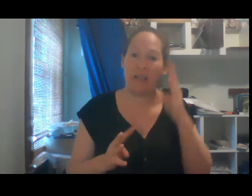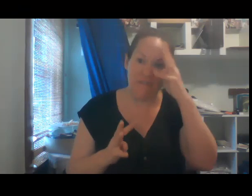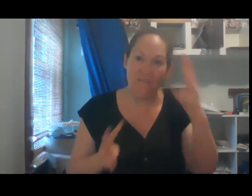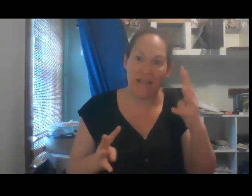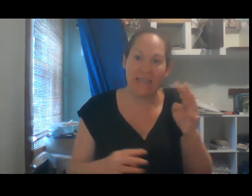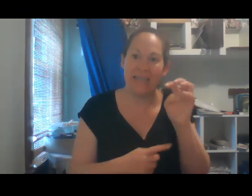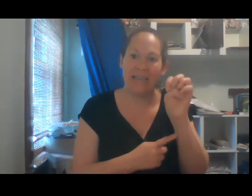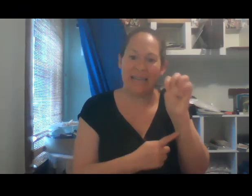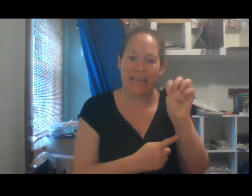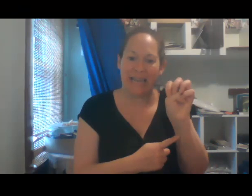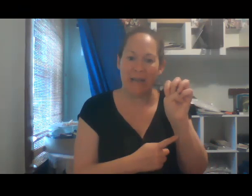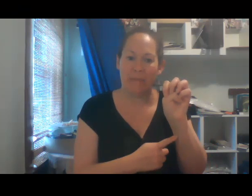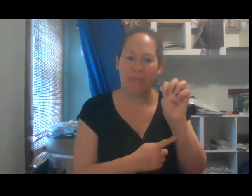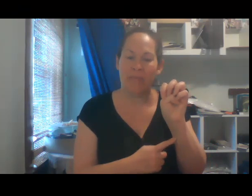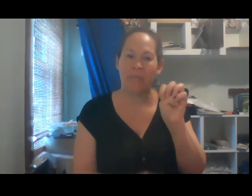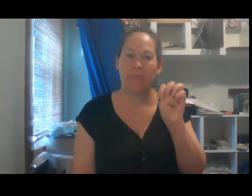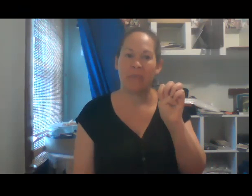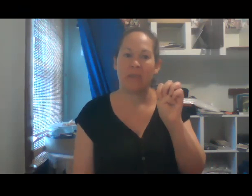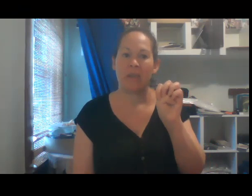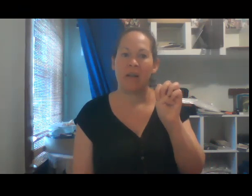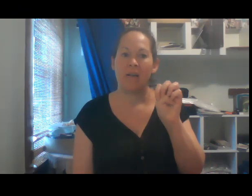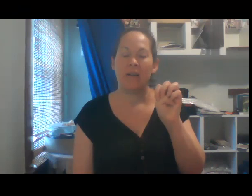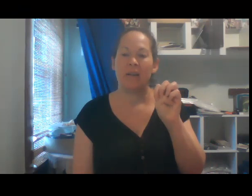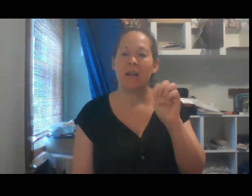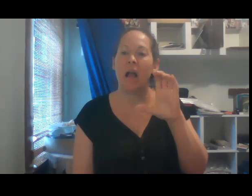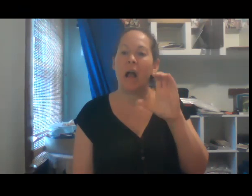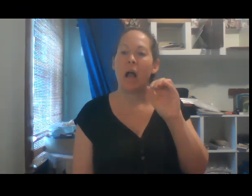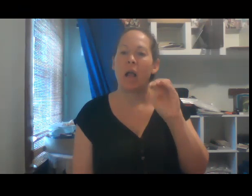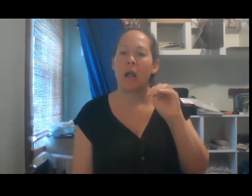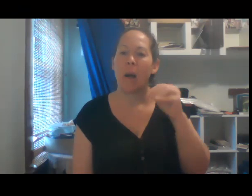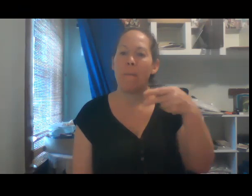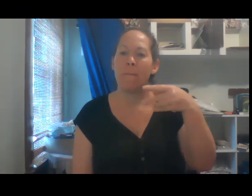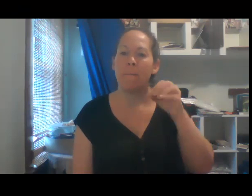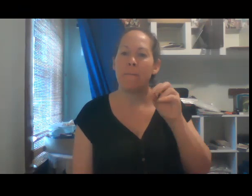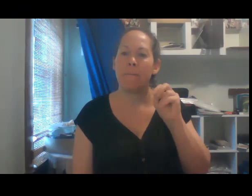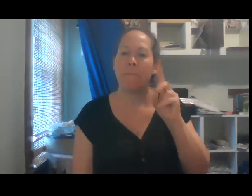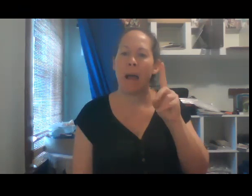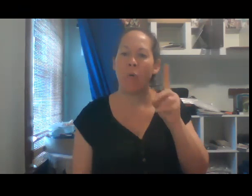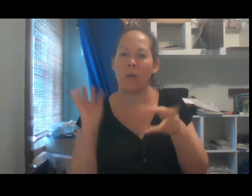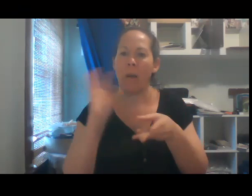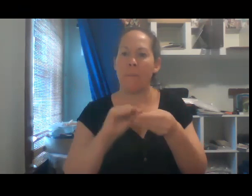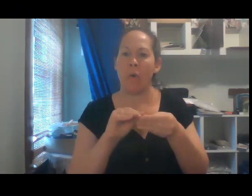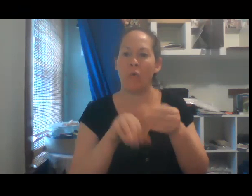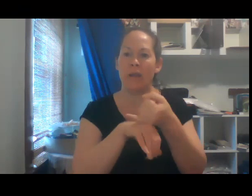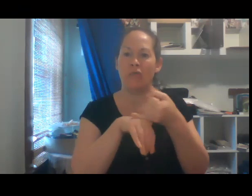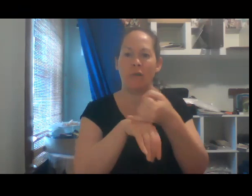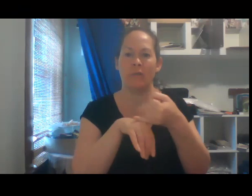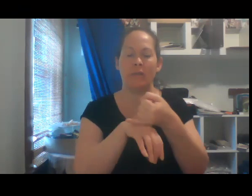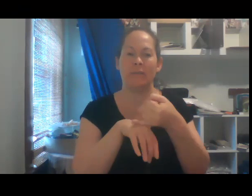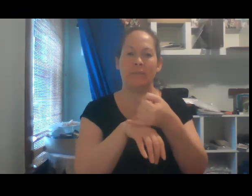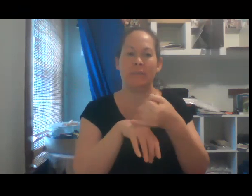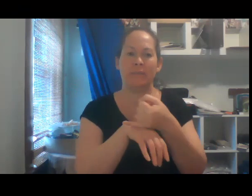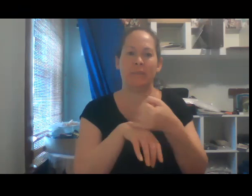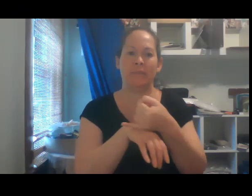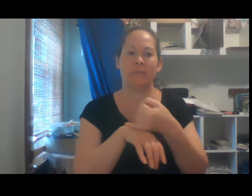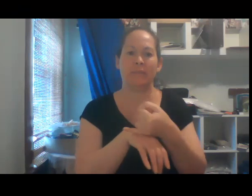compound interest rate. So the amount of money I have in my bank is equal to the principal I deposit